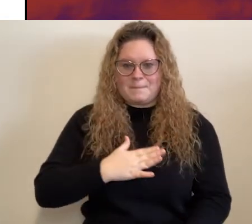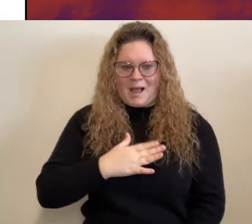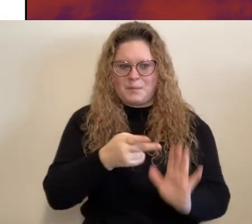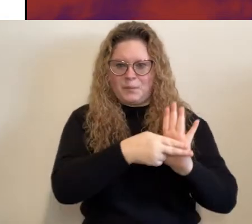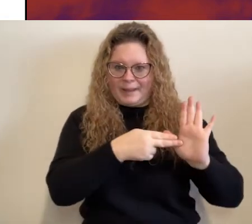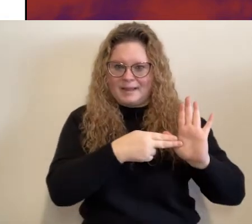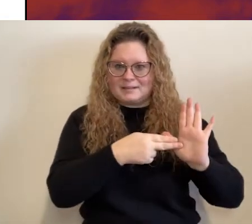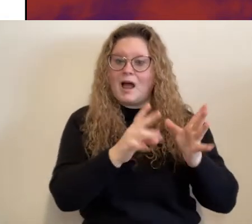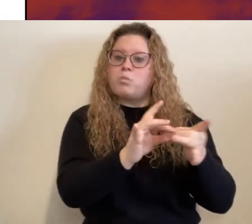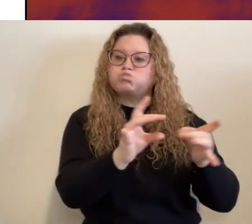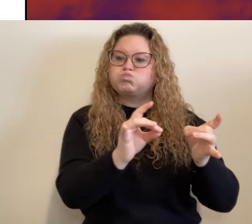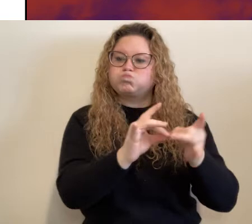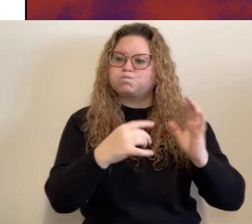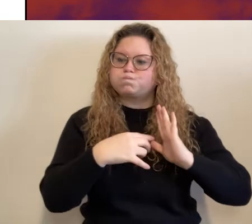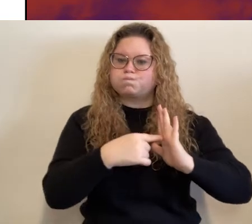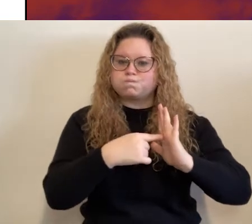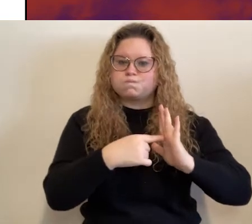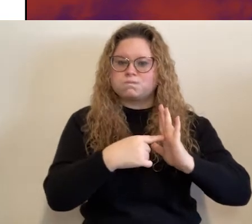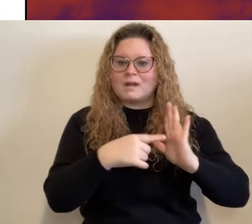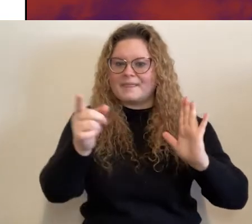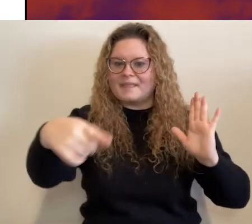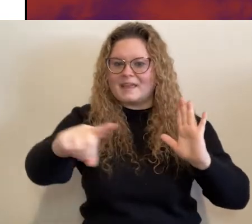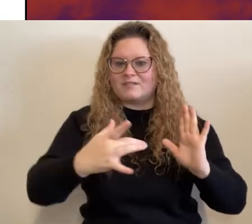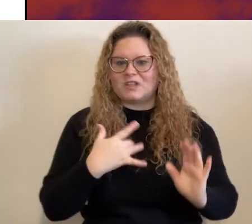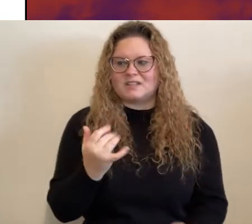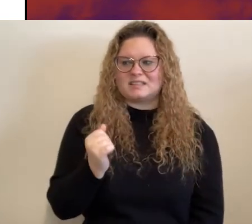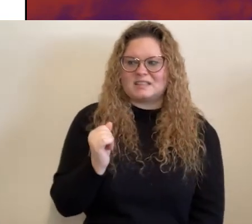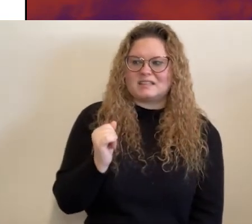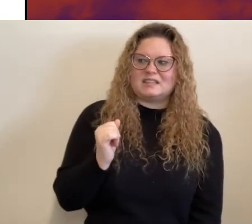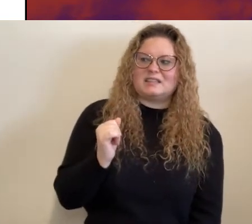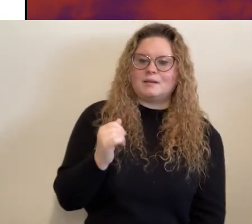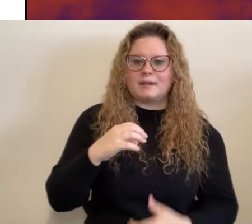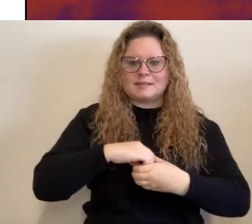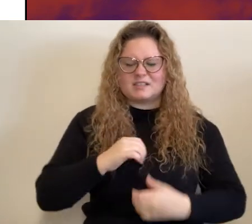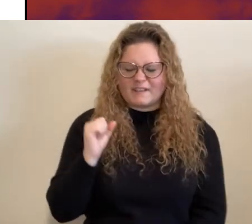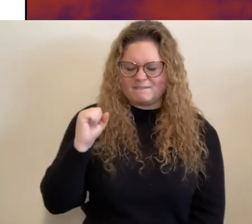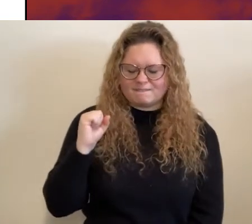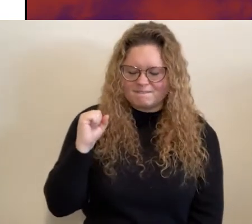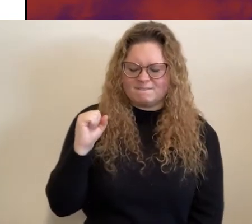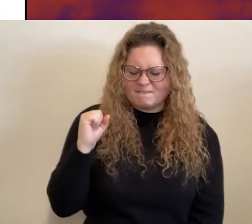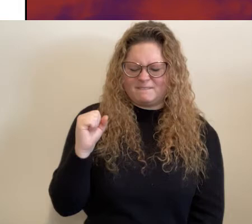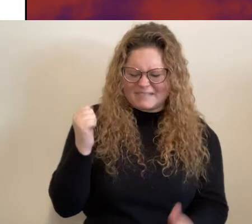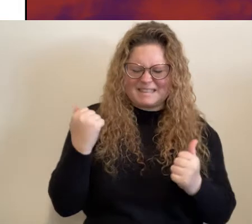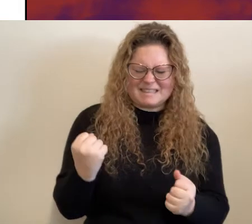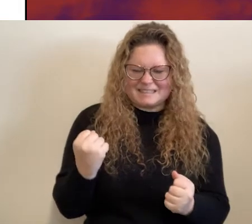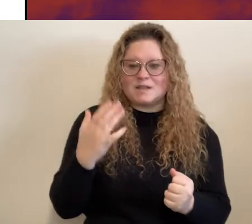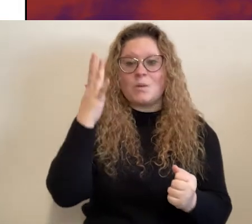speaking, and you know that it's rubbing someone a certain way, but you're like inside, you're like, because you know